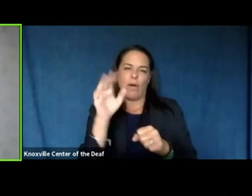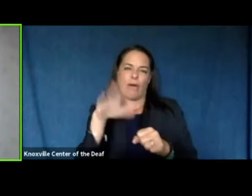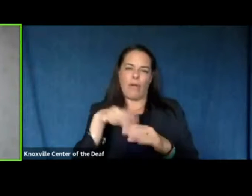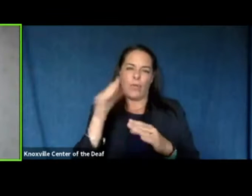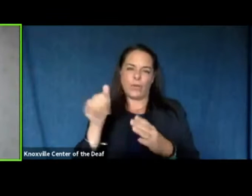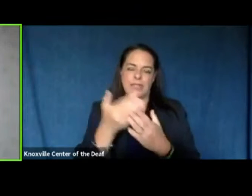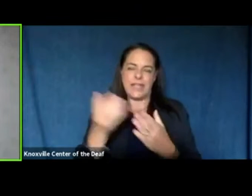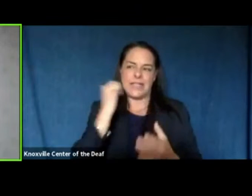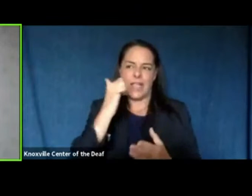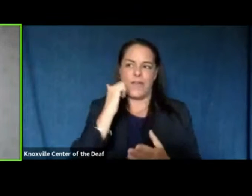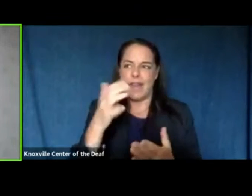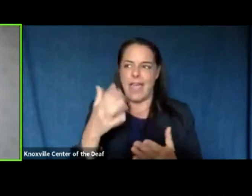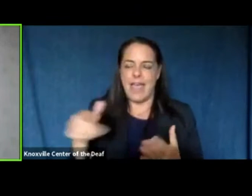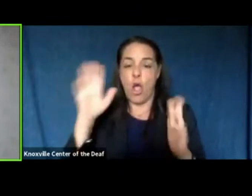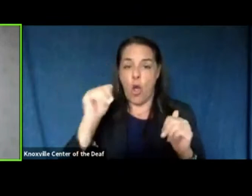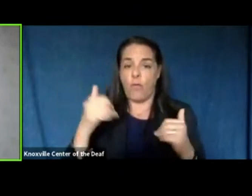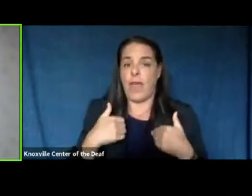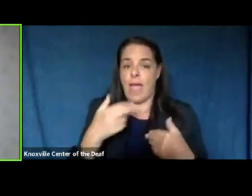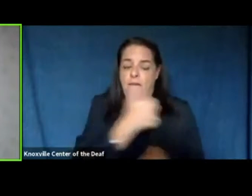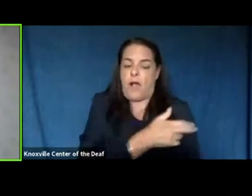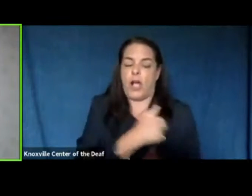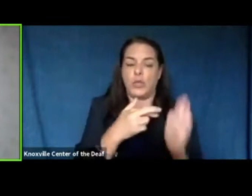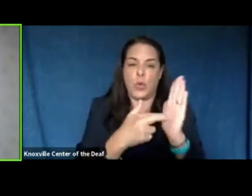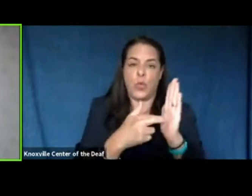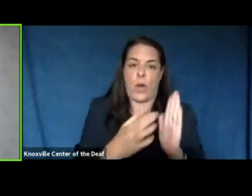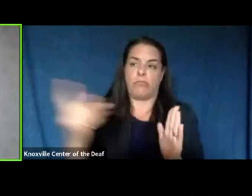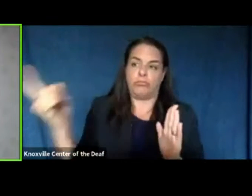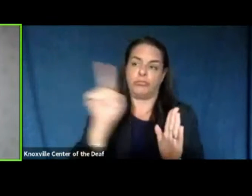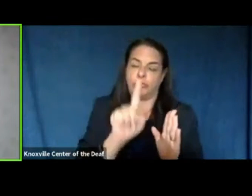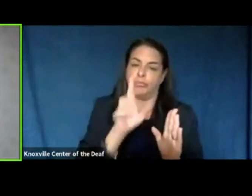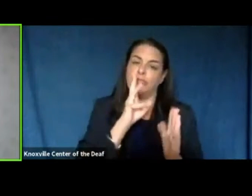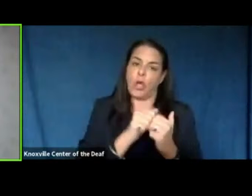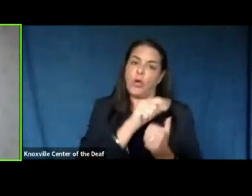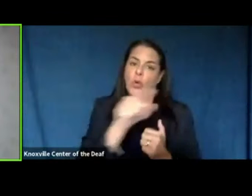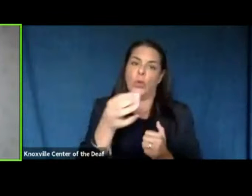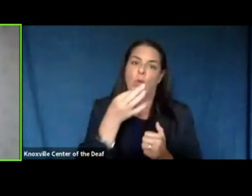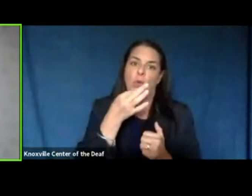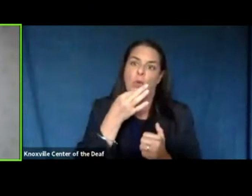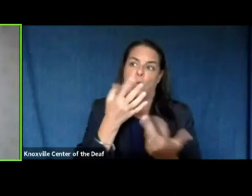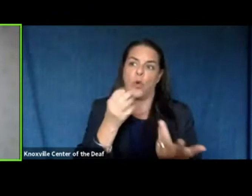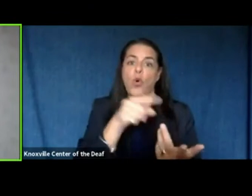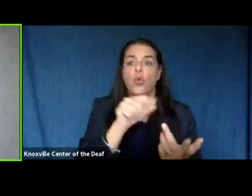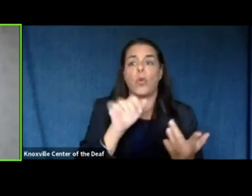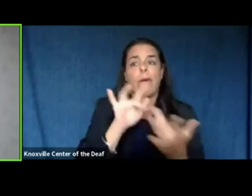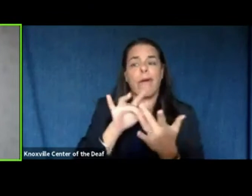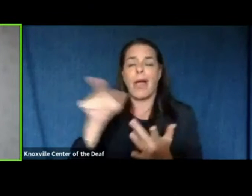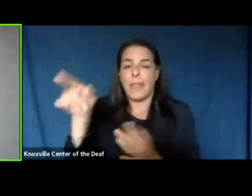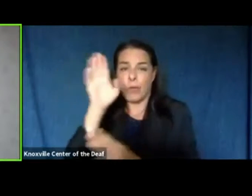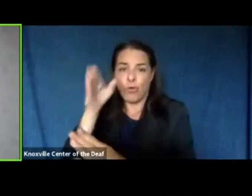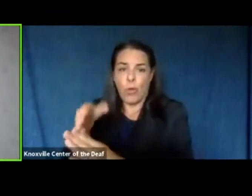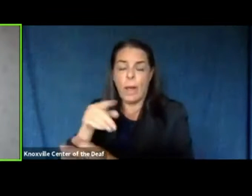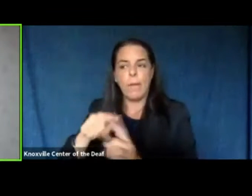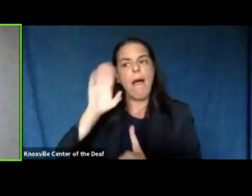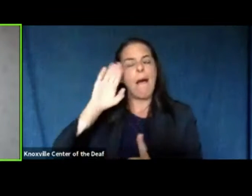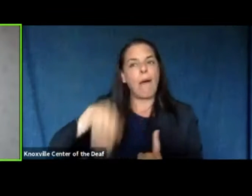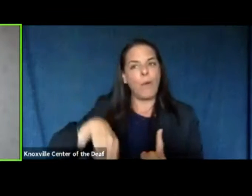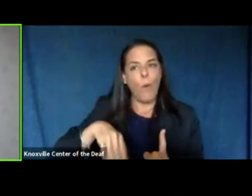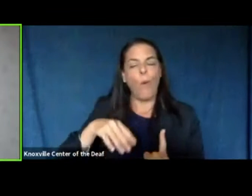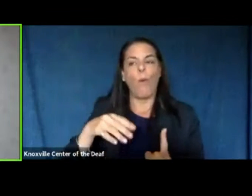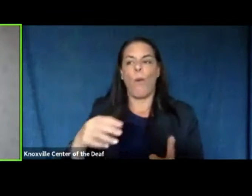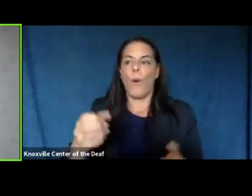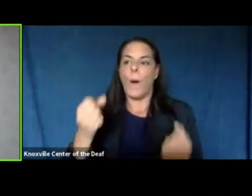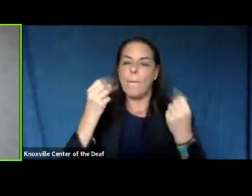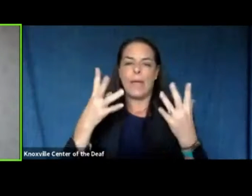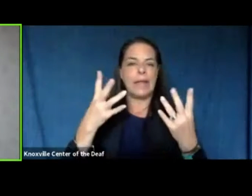a hospital rep back here very soon to talk to you all. Or you can reach out to them directly. But I know that there are a lot of